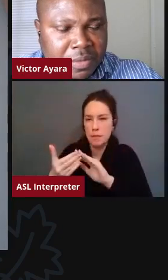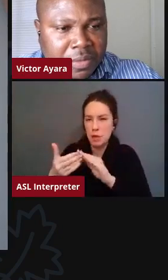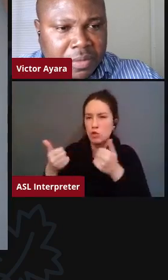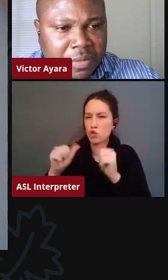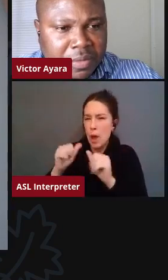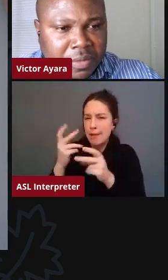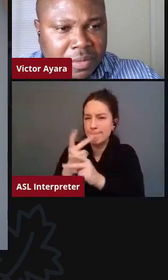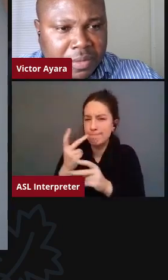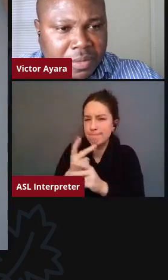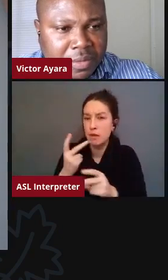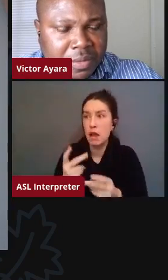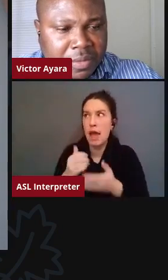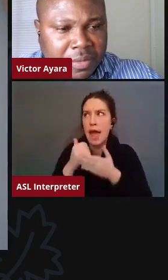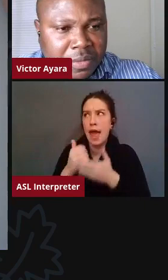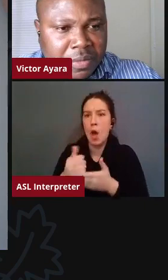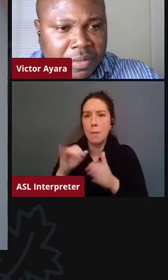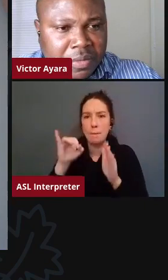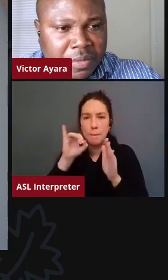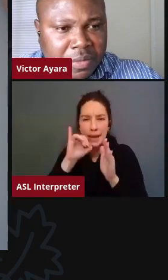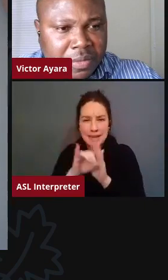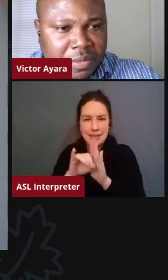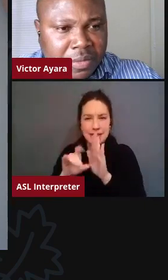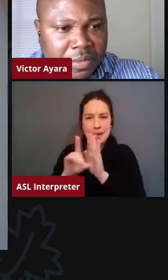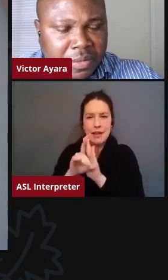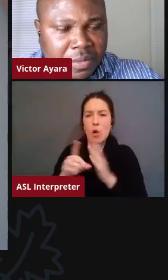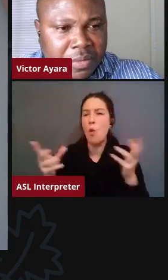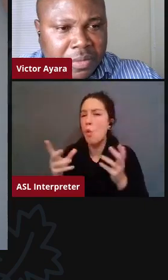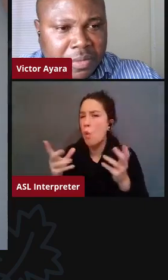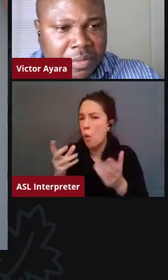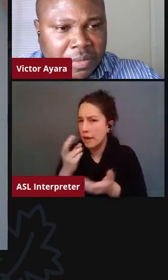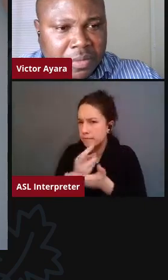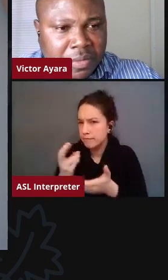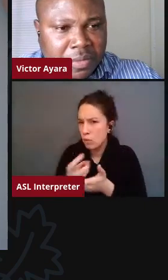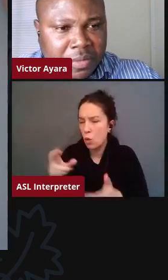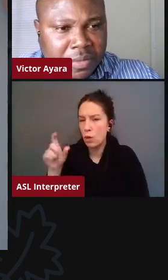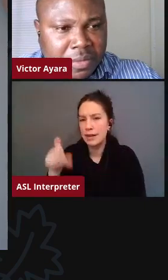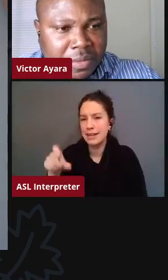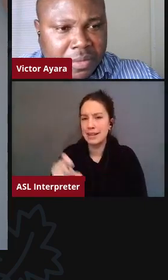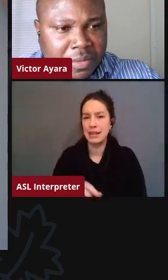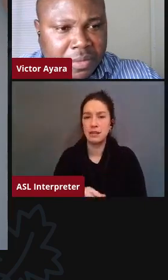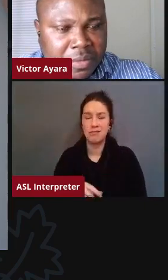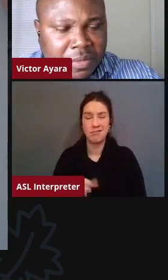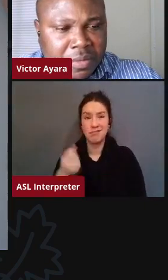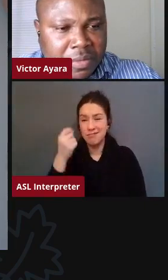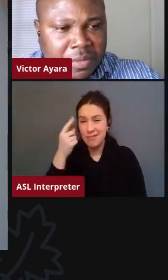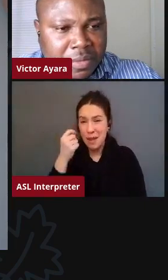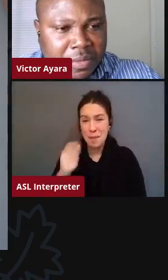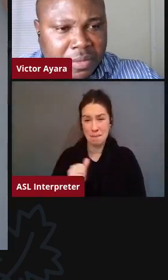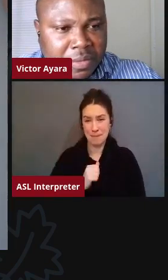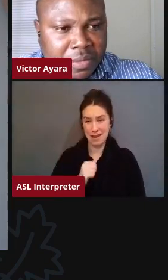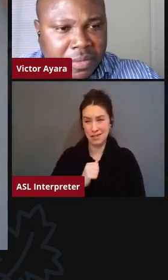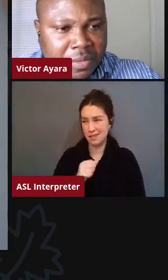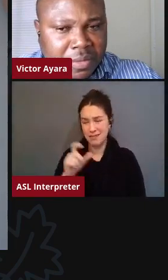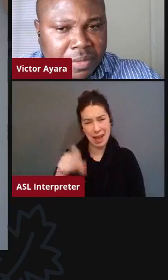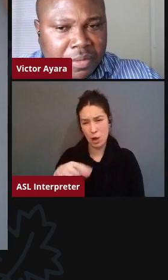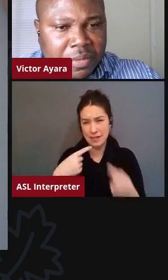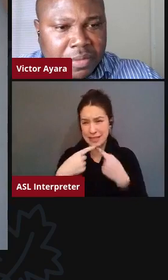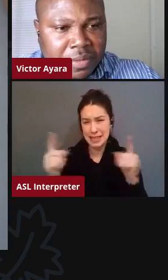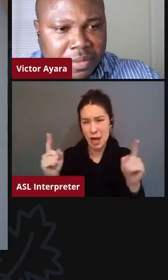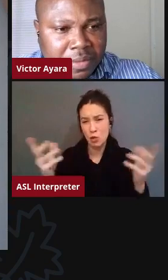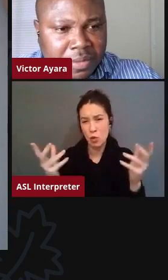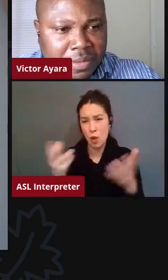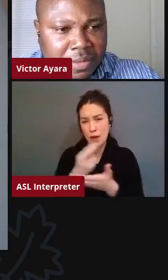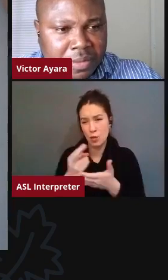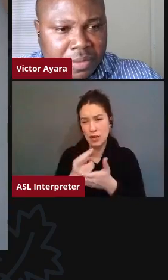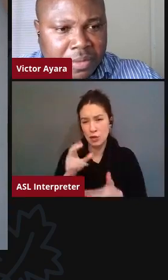help identify what are the resources that they really need, because you don't need someone like myself to tell you what resources you need. You need